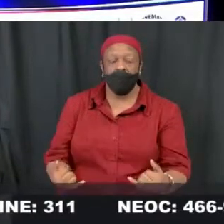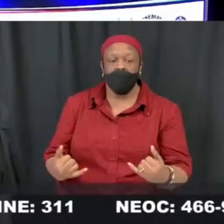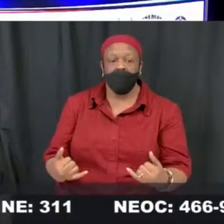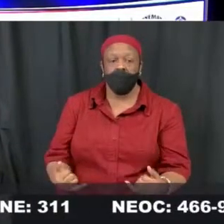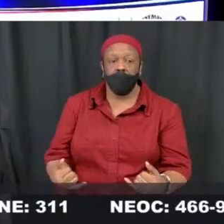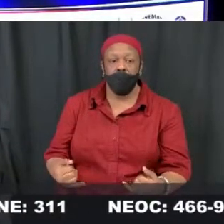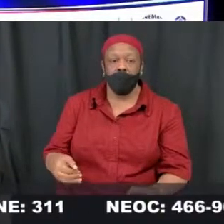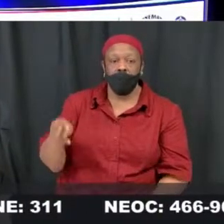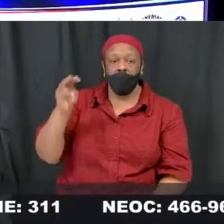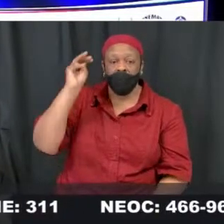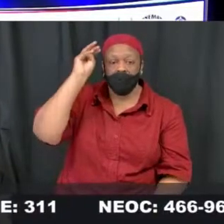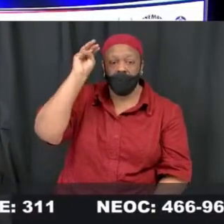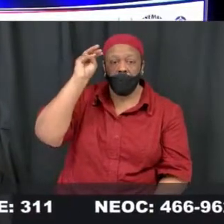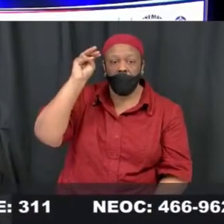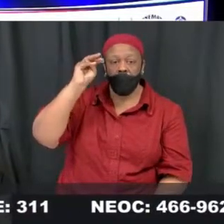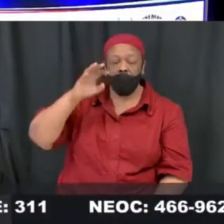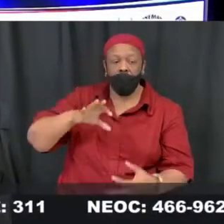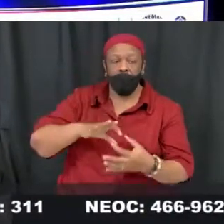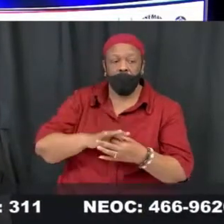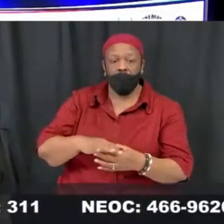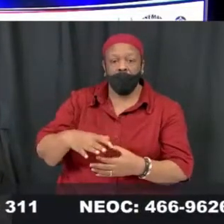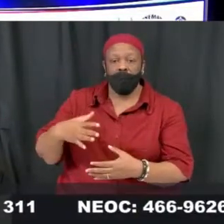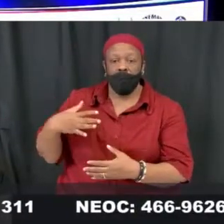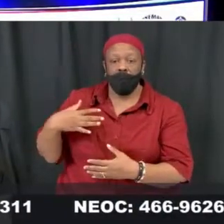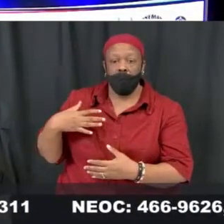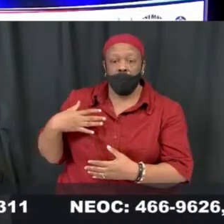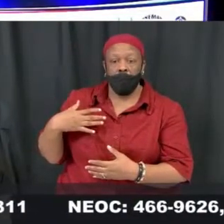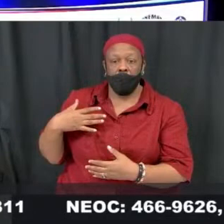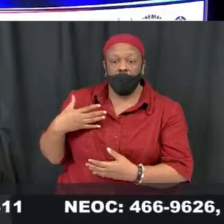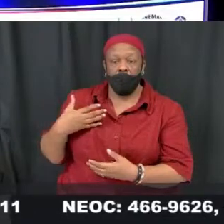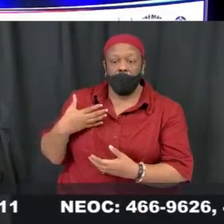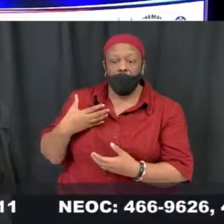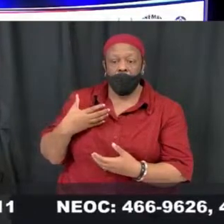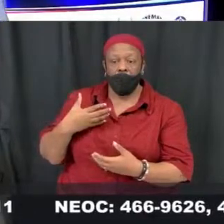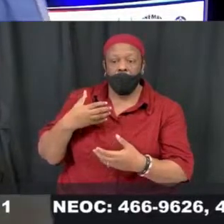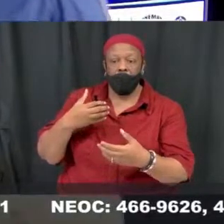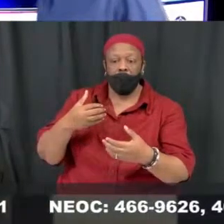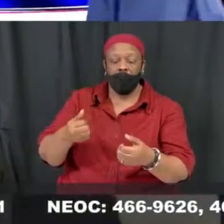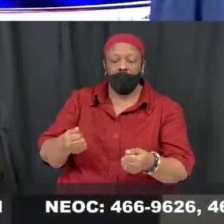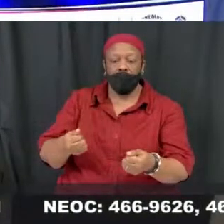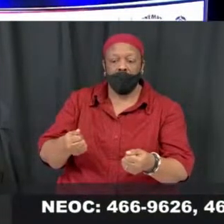the Minister of Health, to make an address.